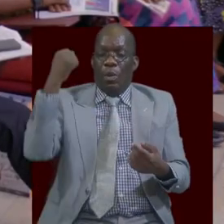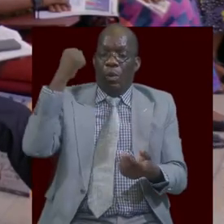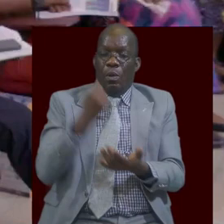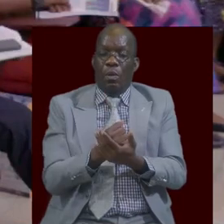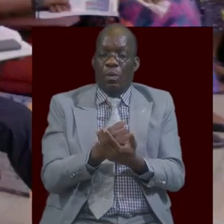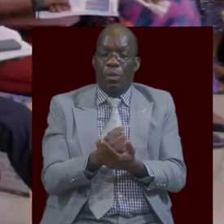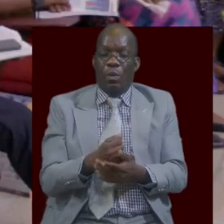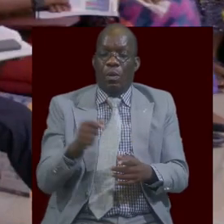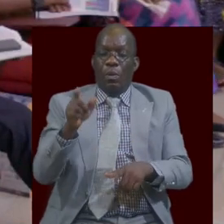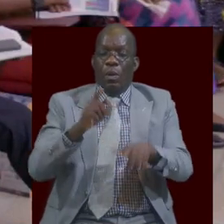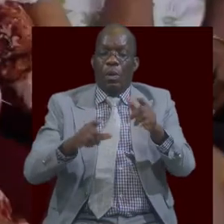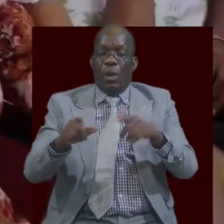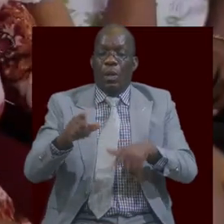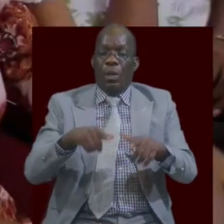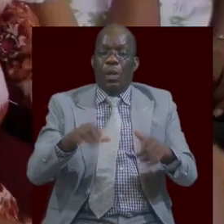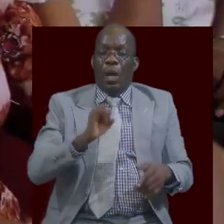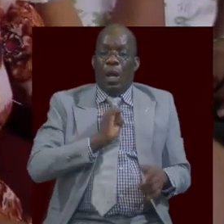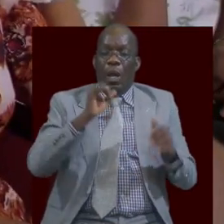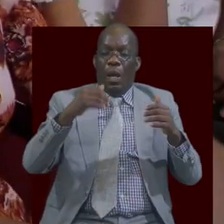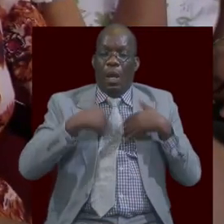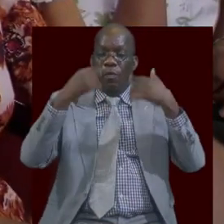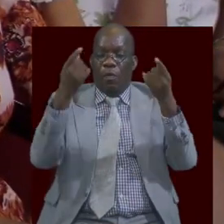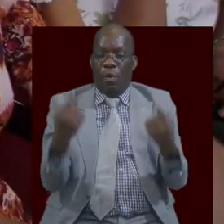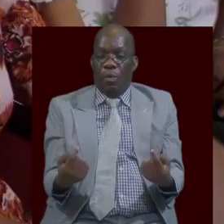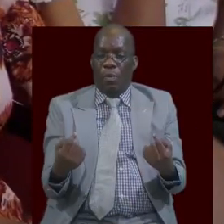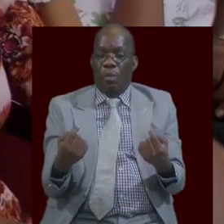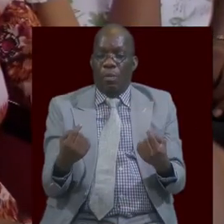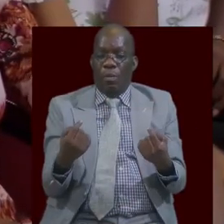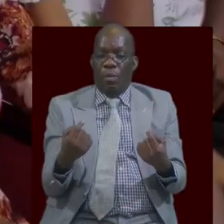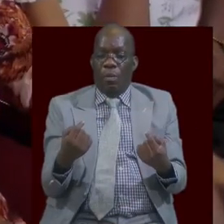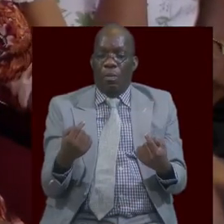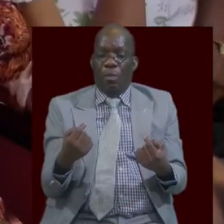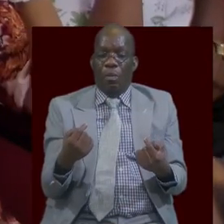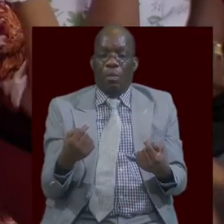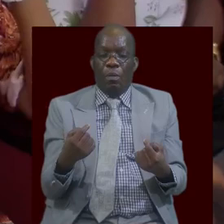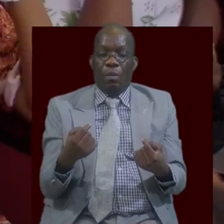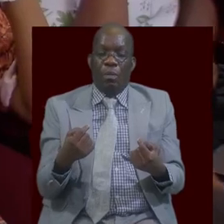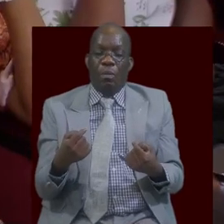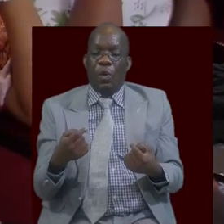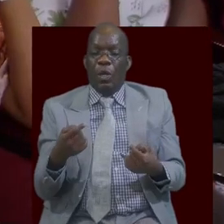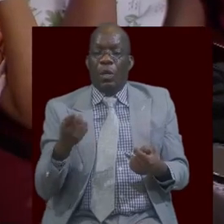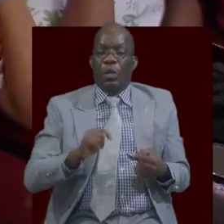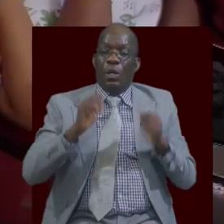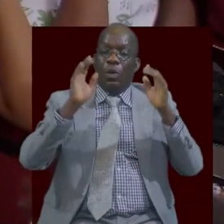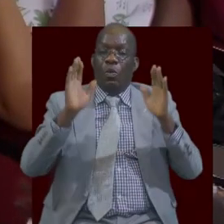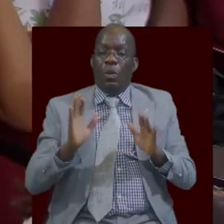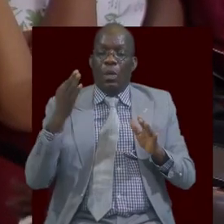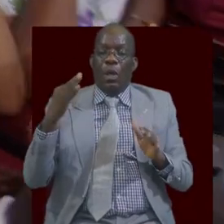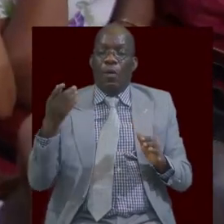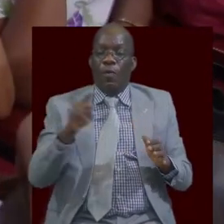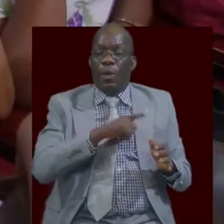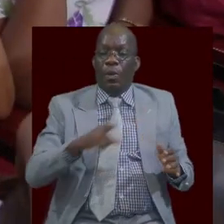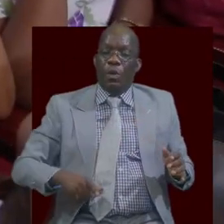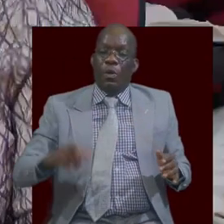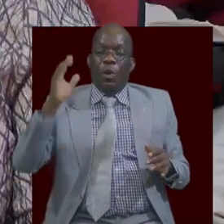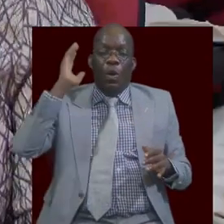I have come already. And the exploits of the Lord will be seen